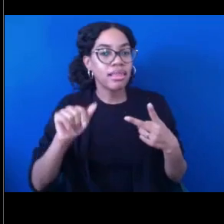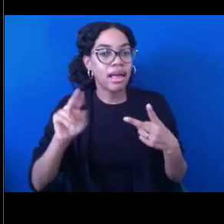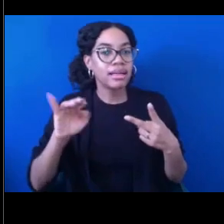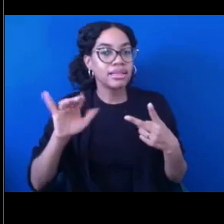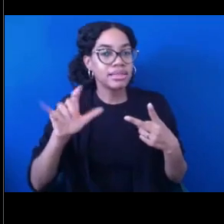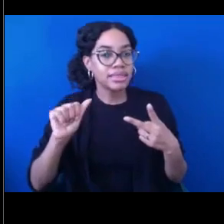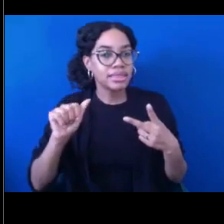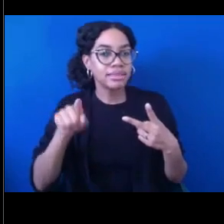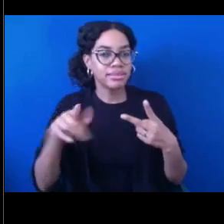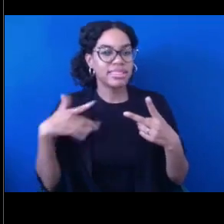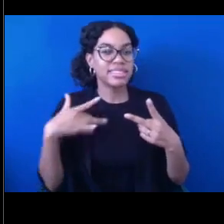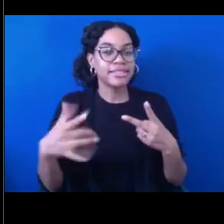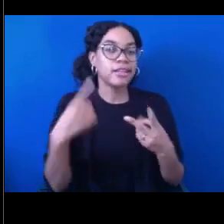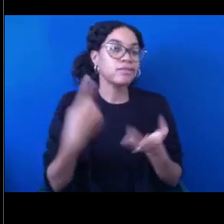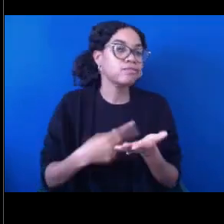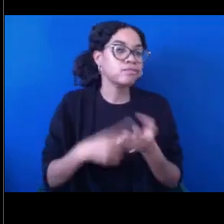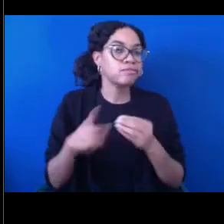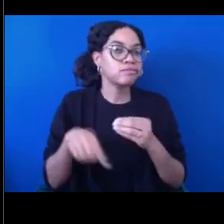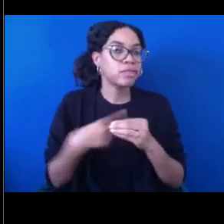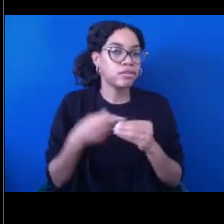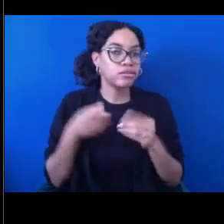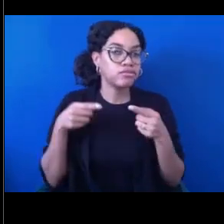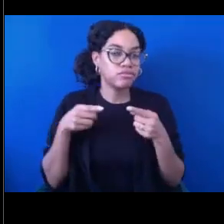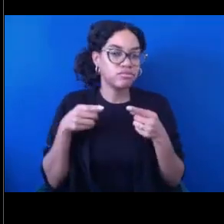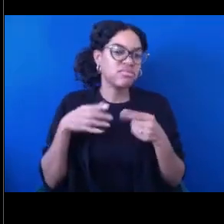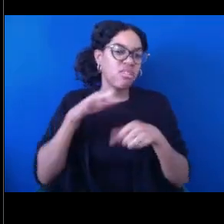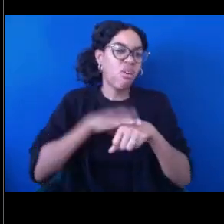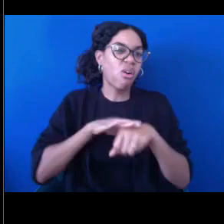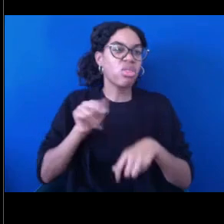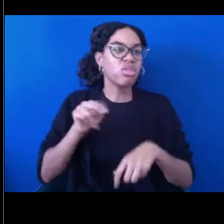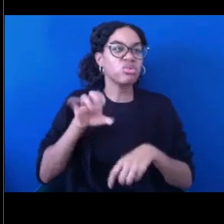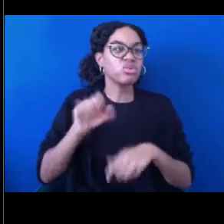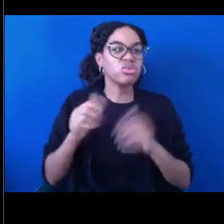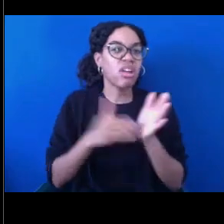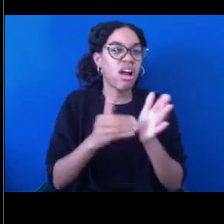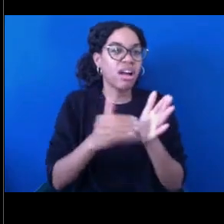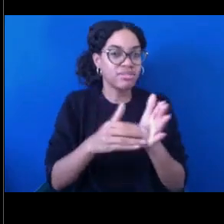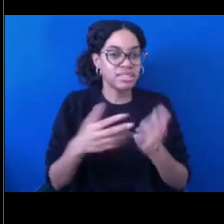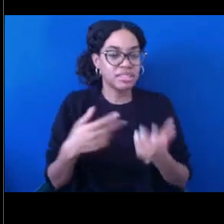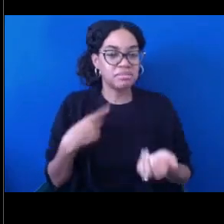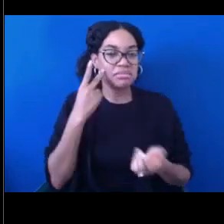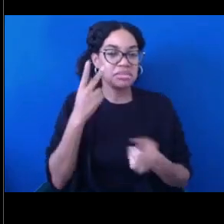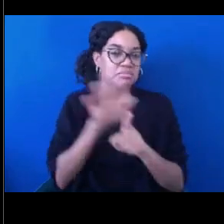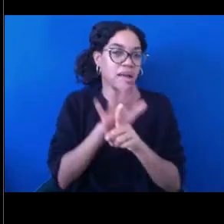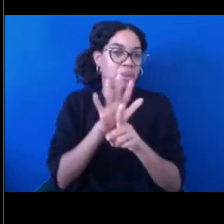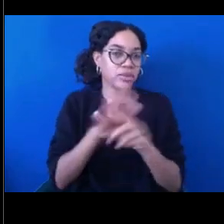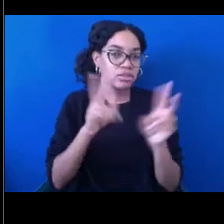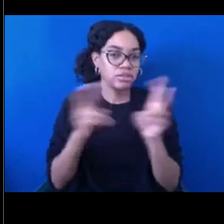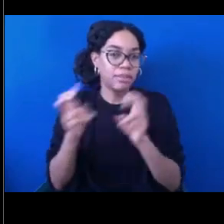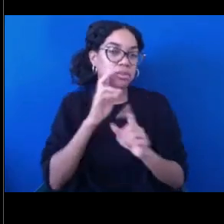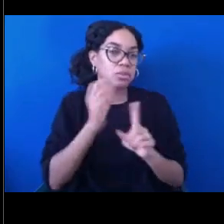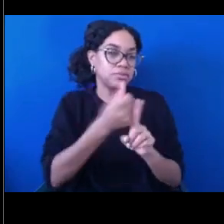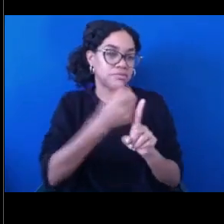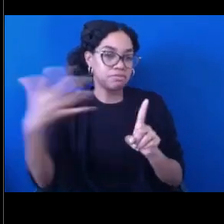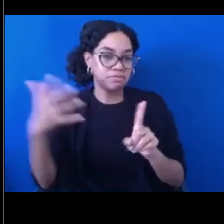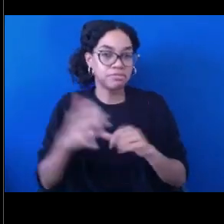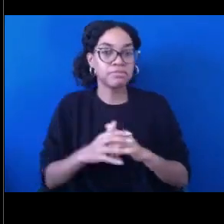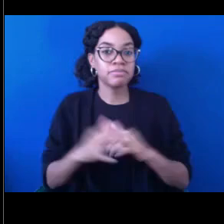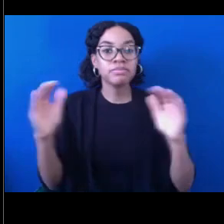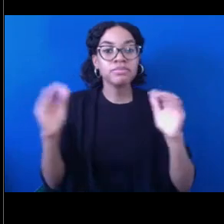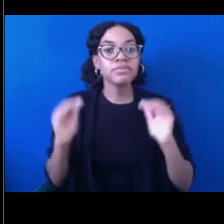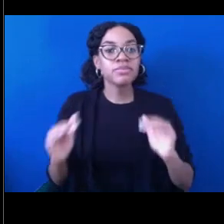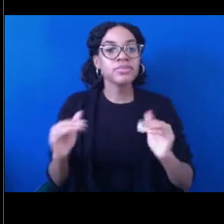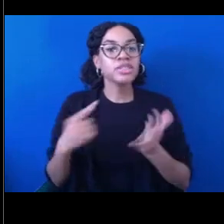that we also look at, and we'll talk about that a little bit later. We'll go down memory lane and talk about some old snowstorms. Way back